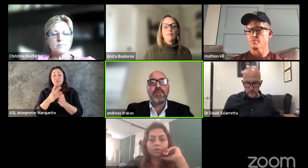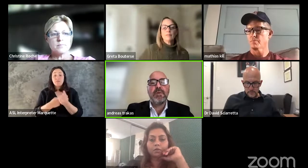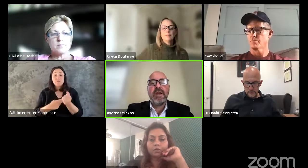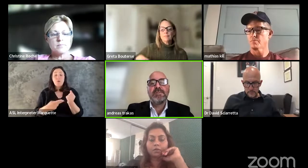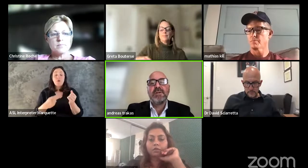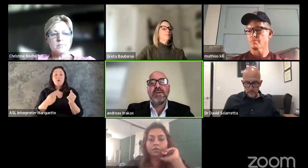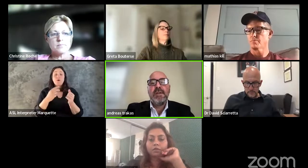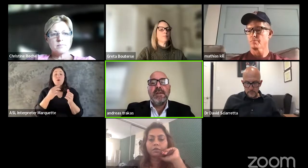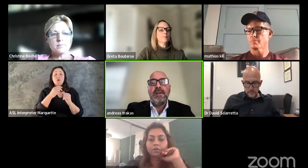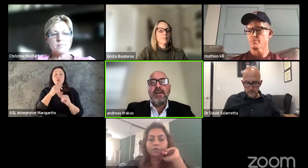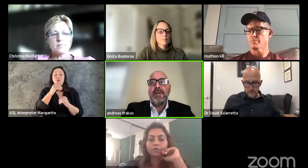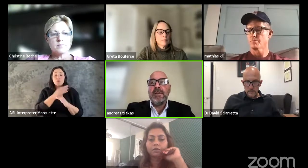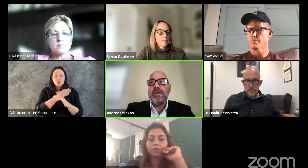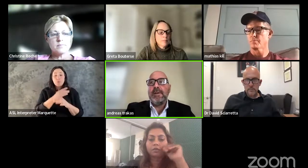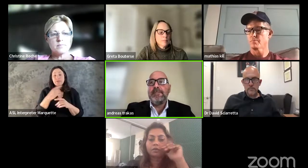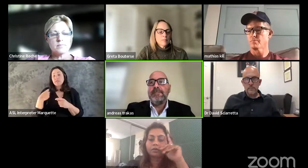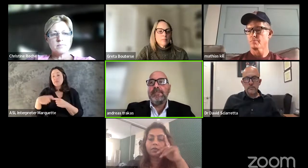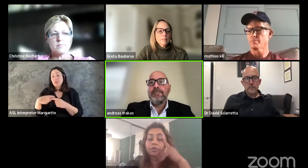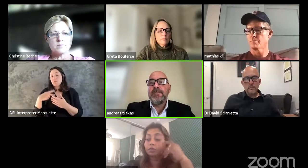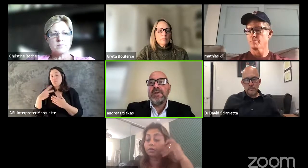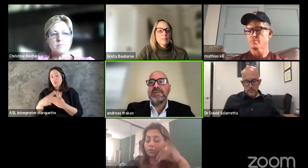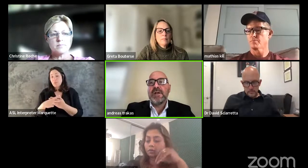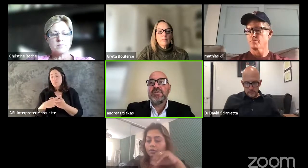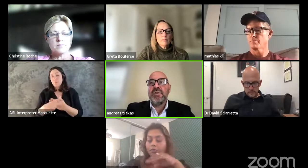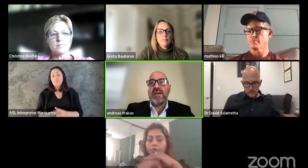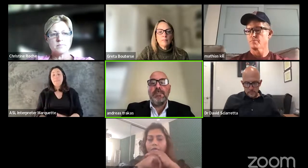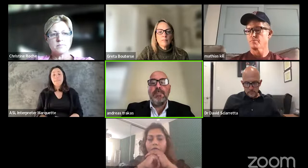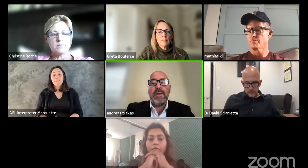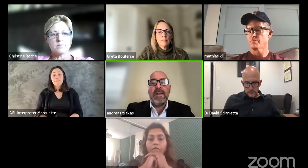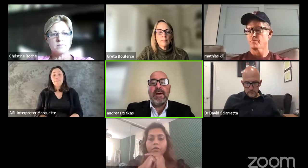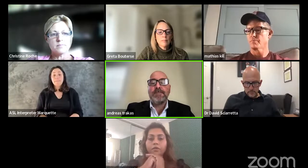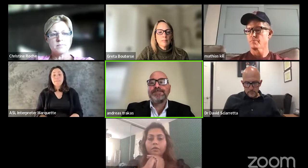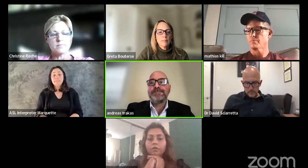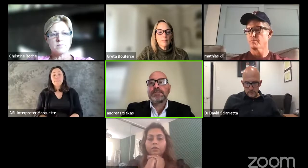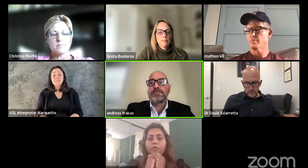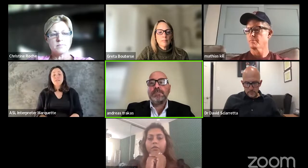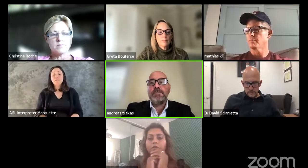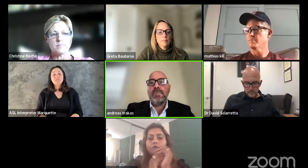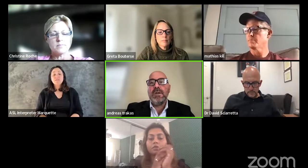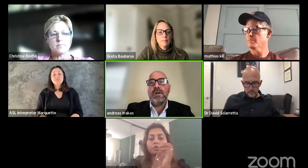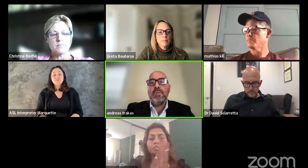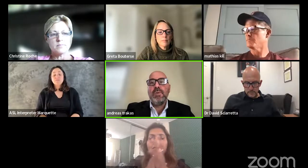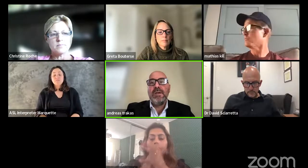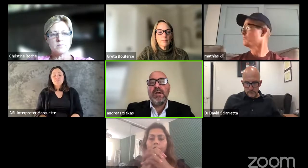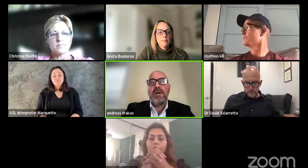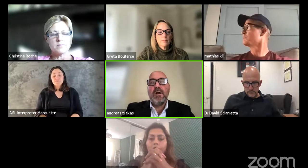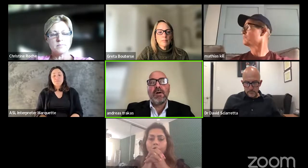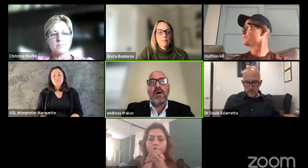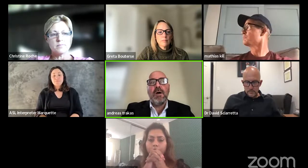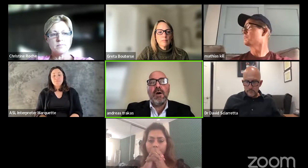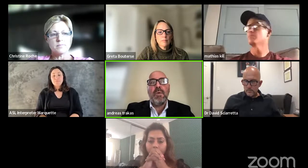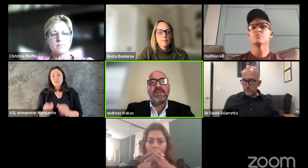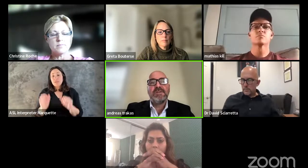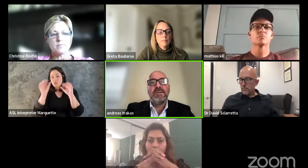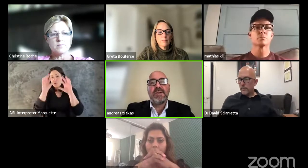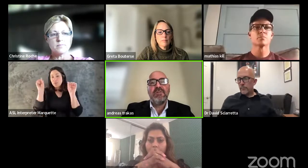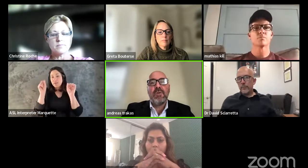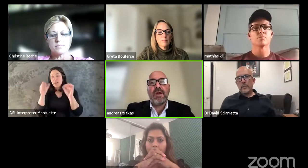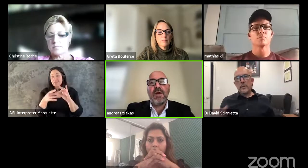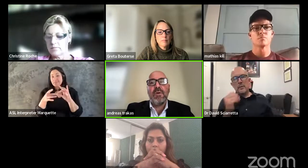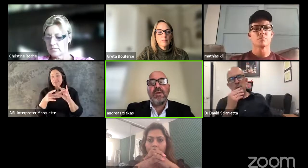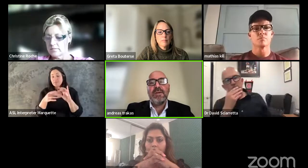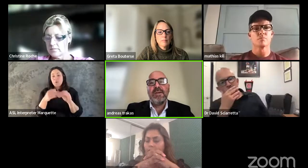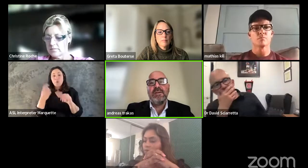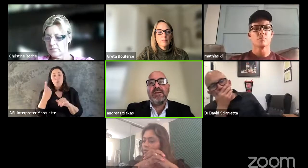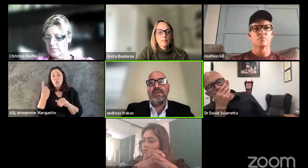Spanish programs. And as Dr. Schroeder had pointed out, we are always looking